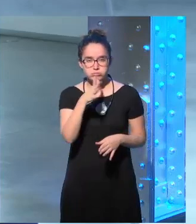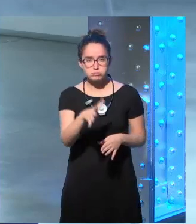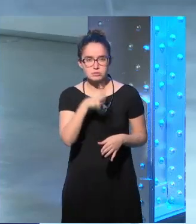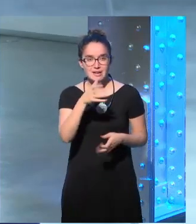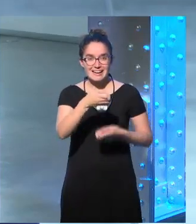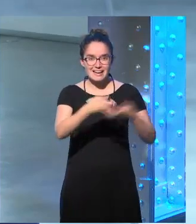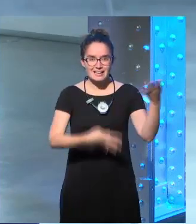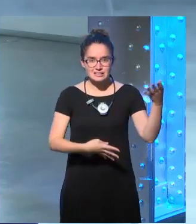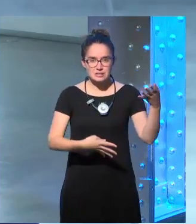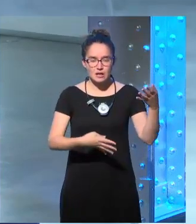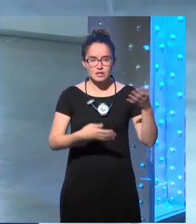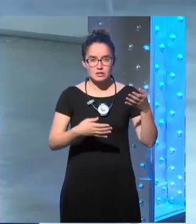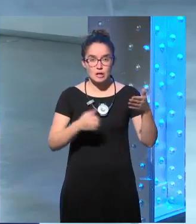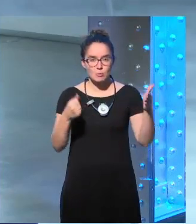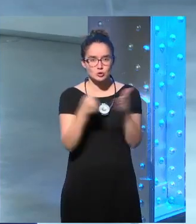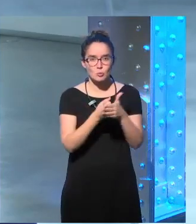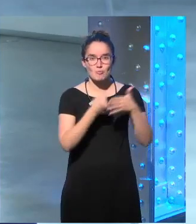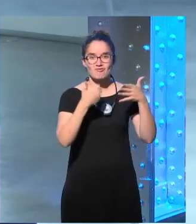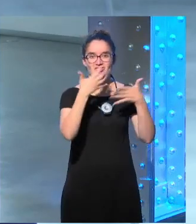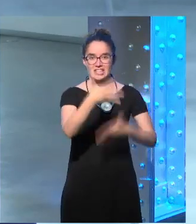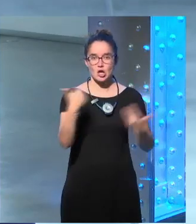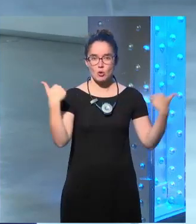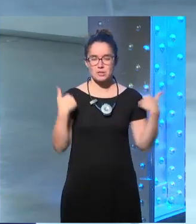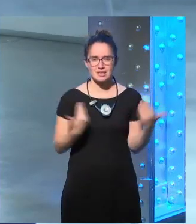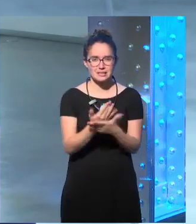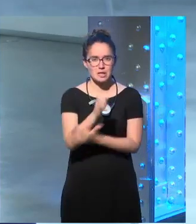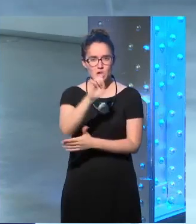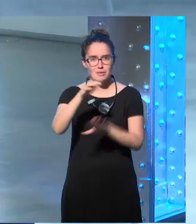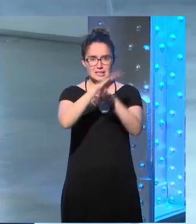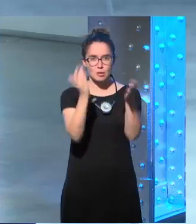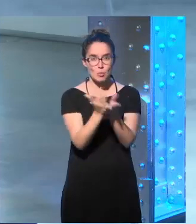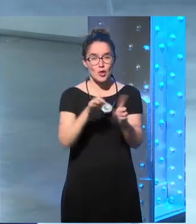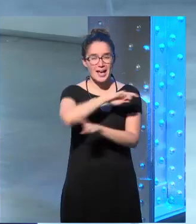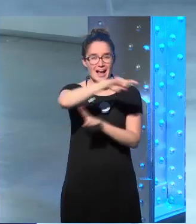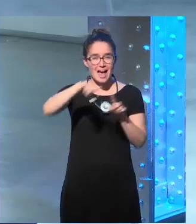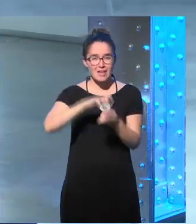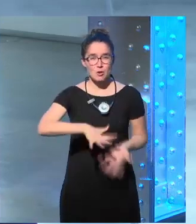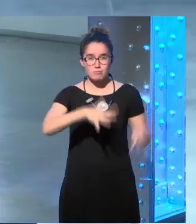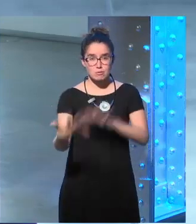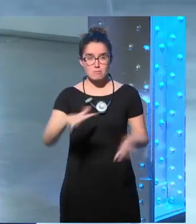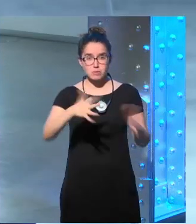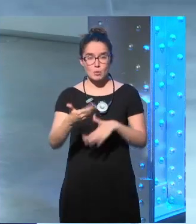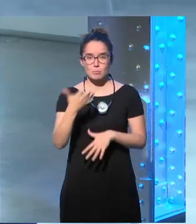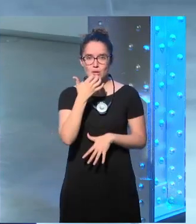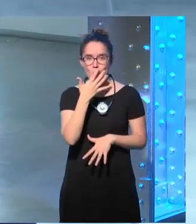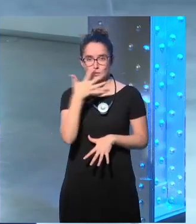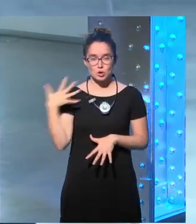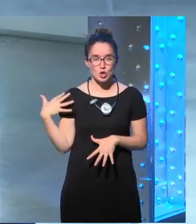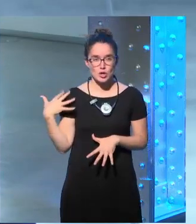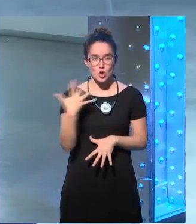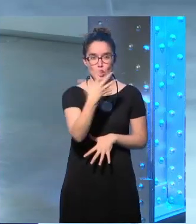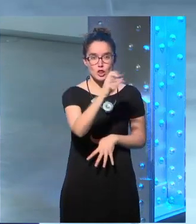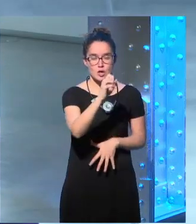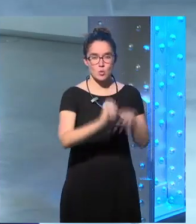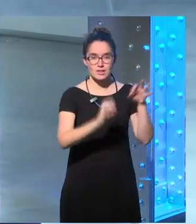is really shocking is the way how fast the top skills